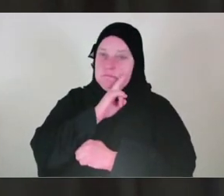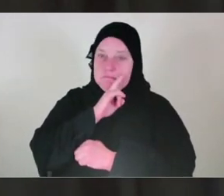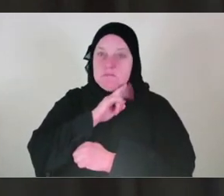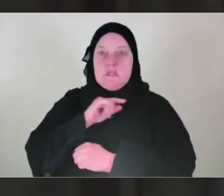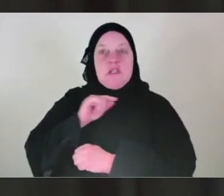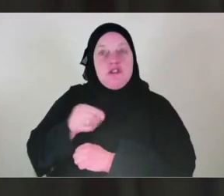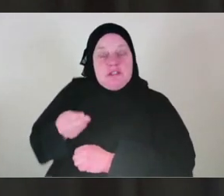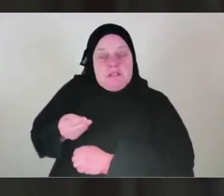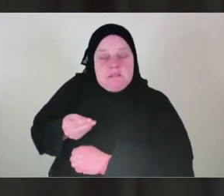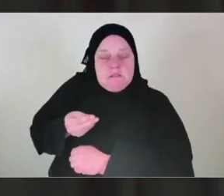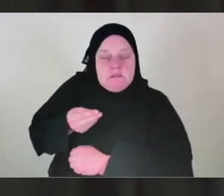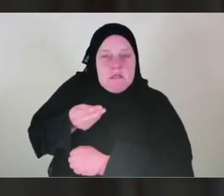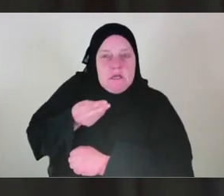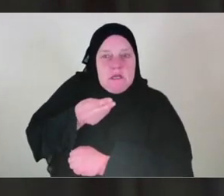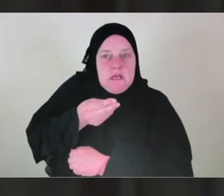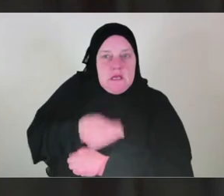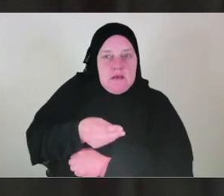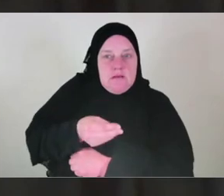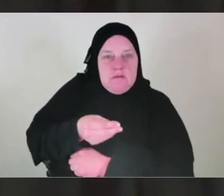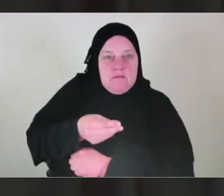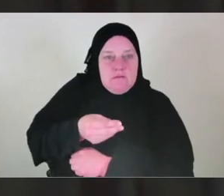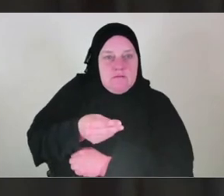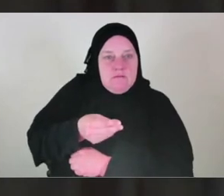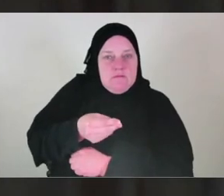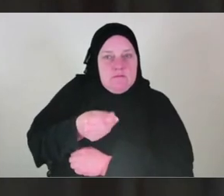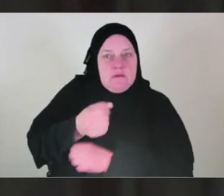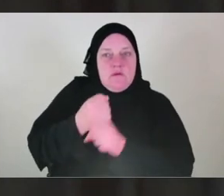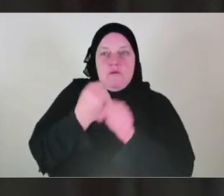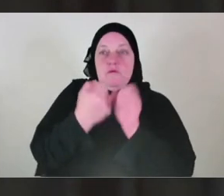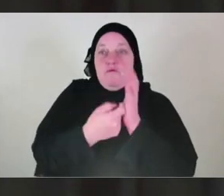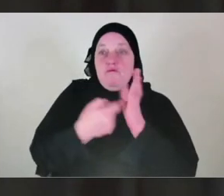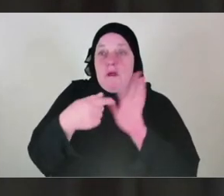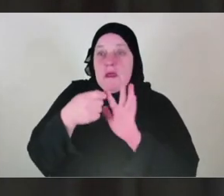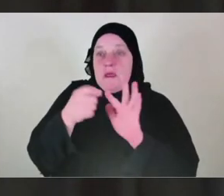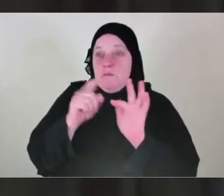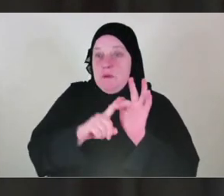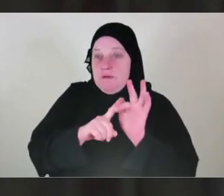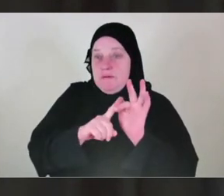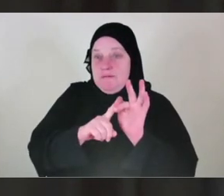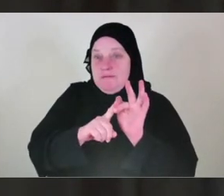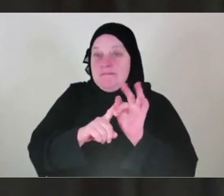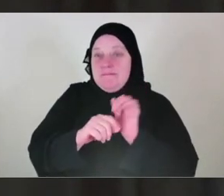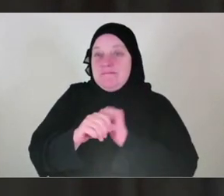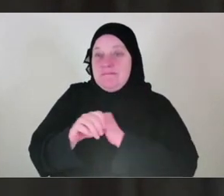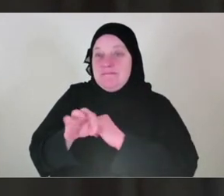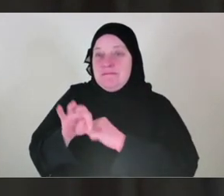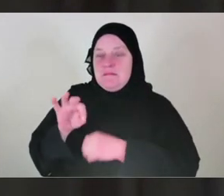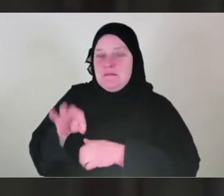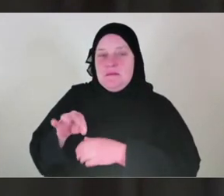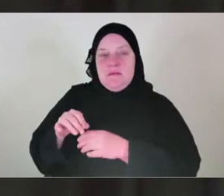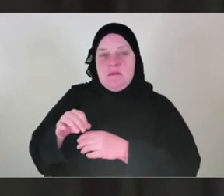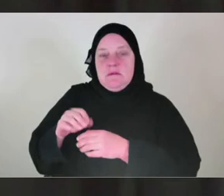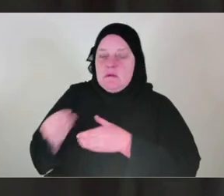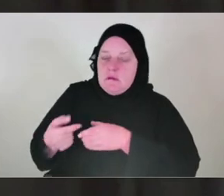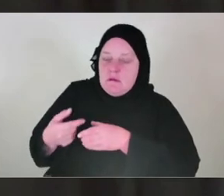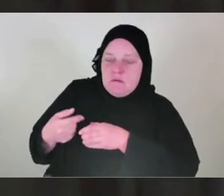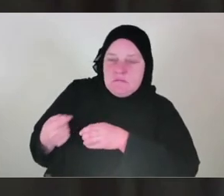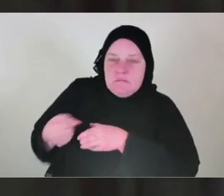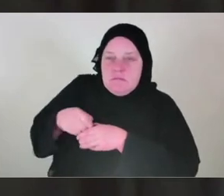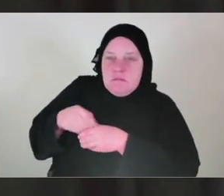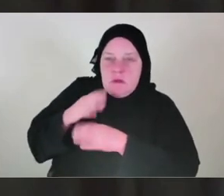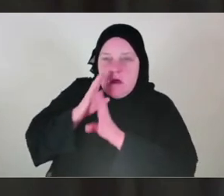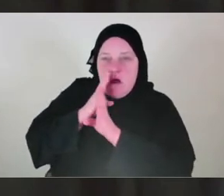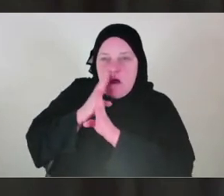Imam Jawad liked grapes. She is the one that gave him. Imagine his wife. Imagine, you know, sometimes people complain about their spouse.